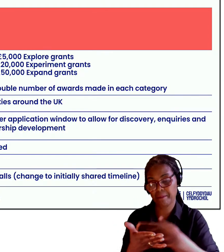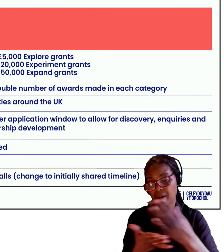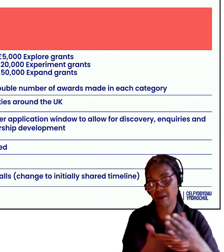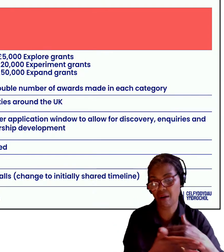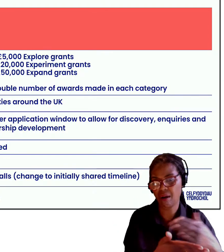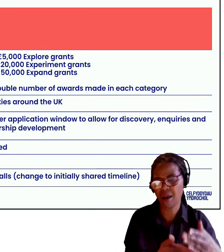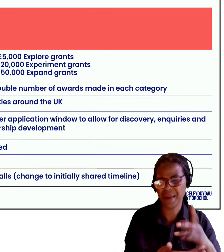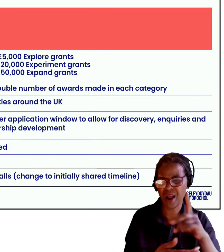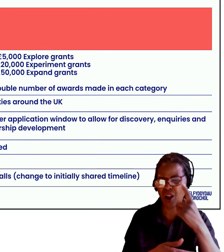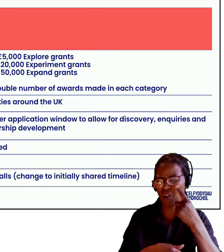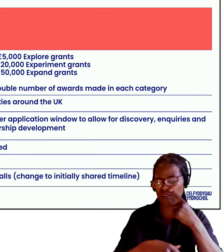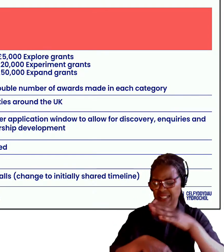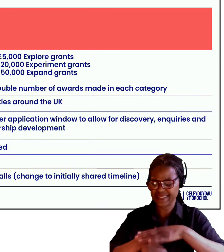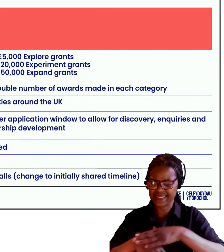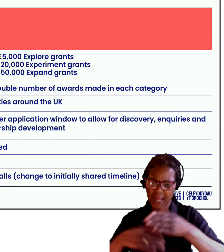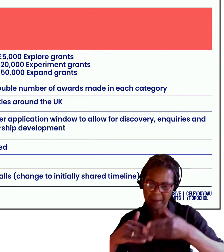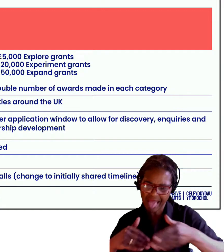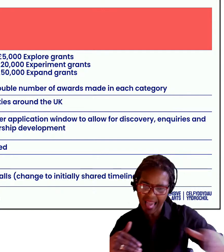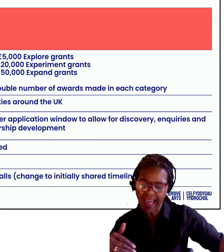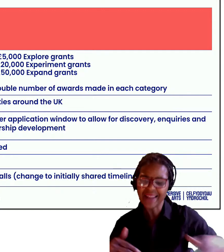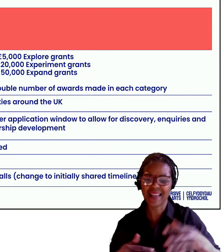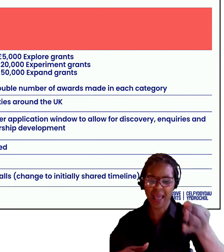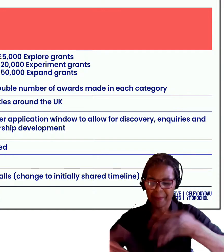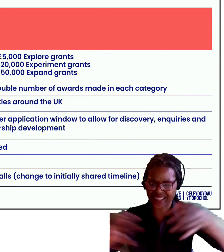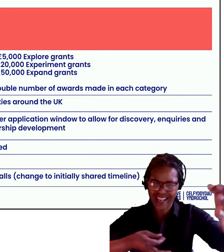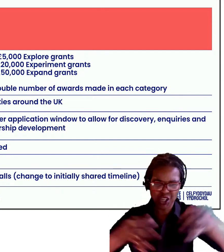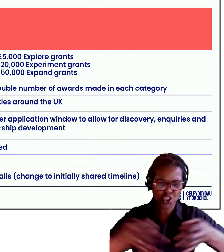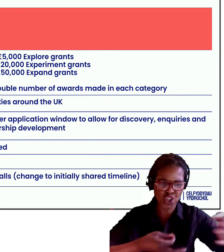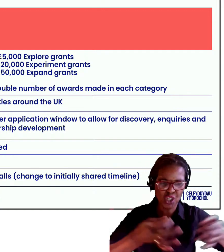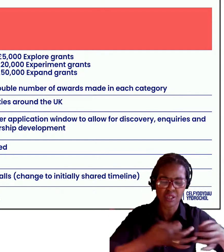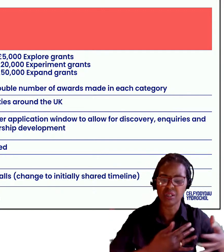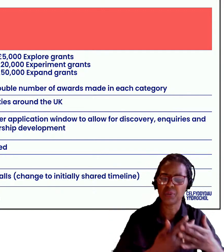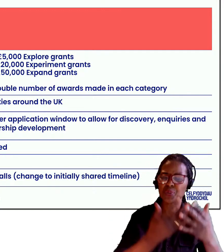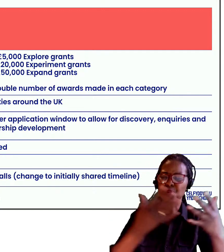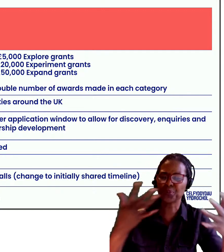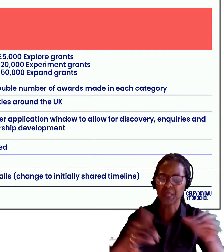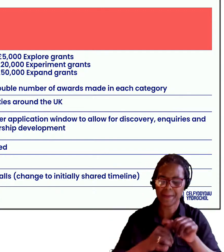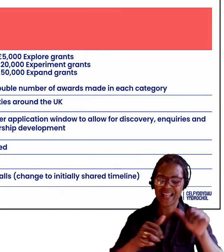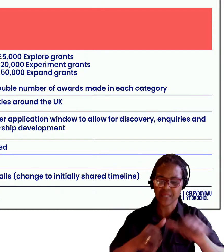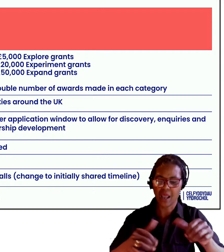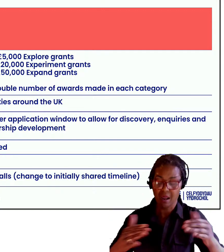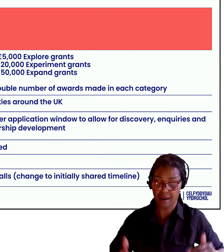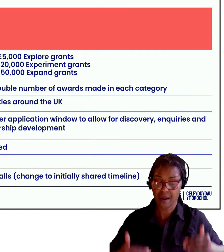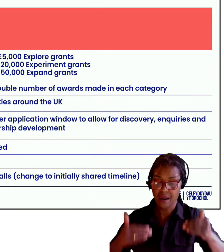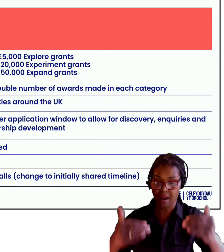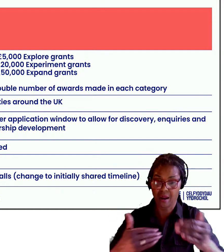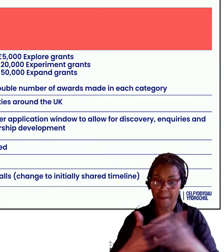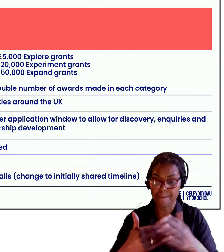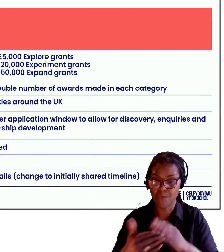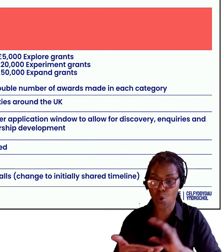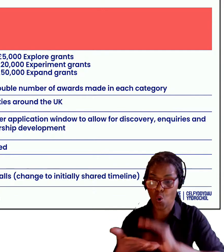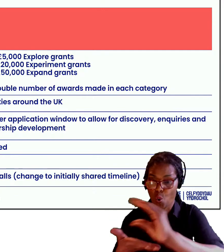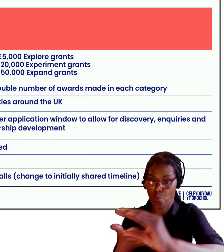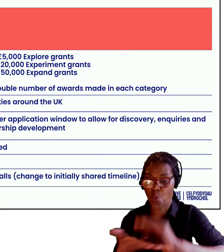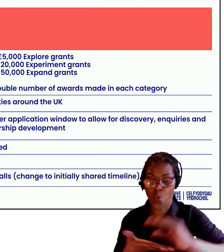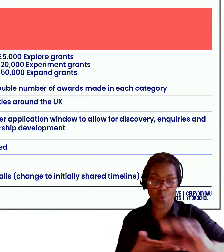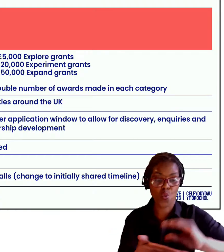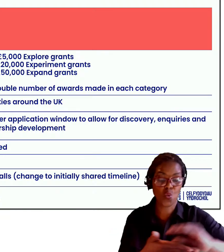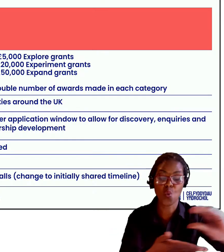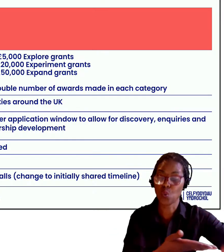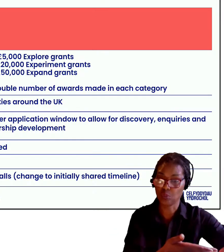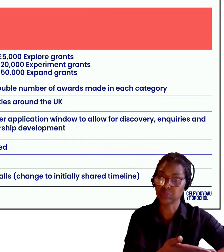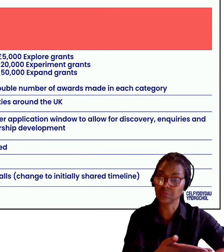volume of applications, we thought it was best to pull that forward and do more awards in this round to,